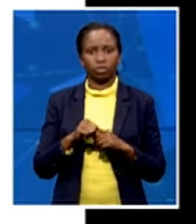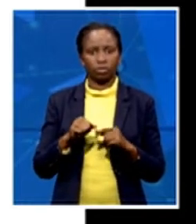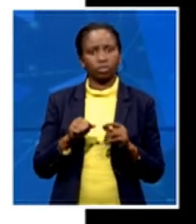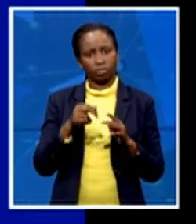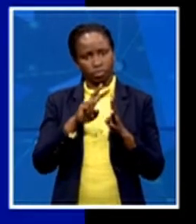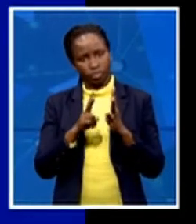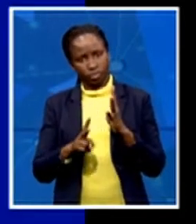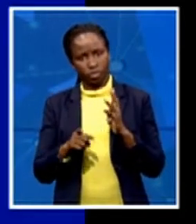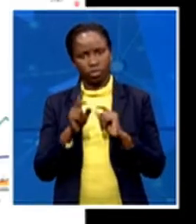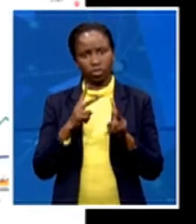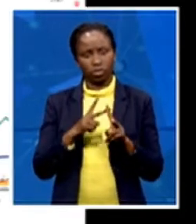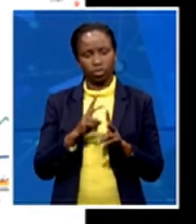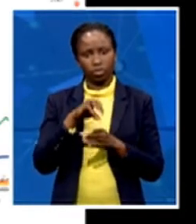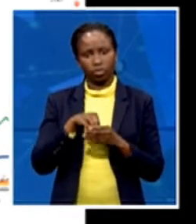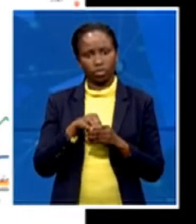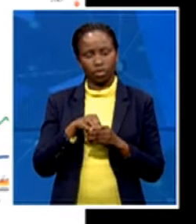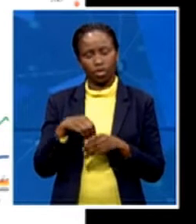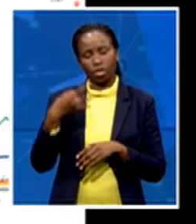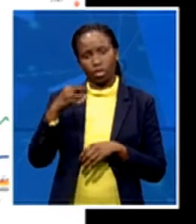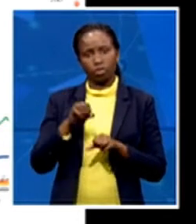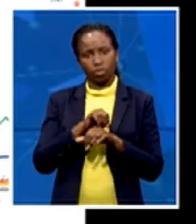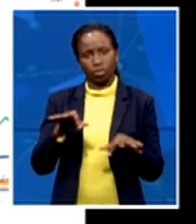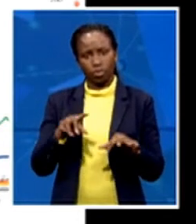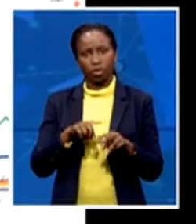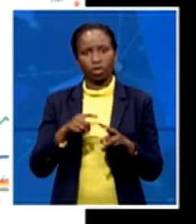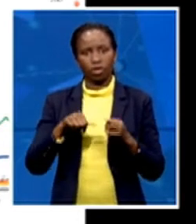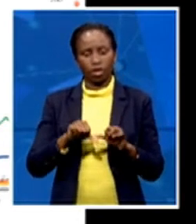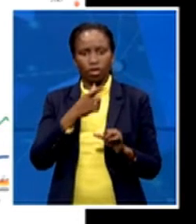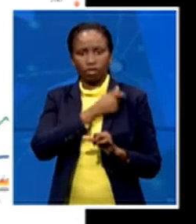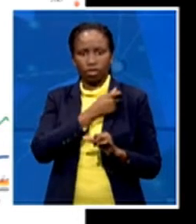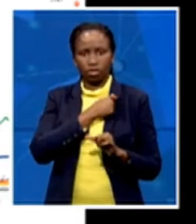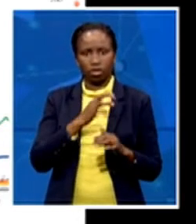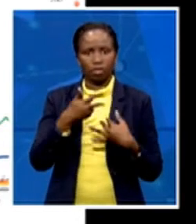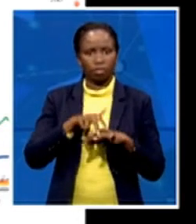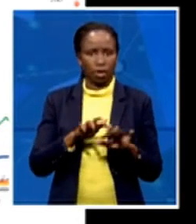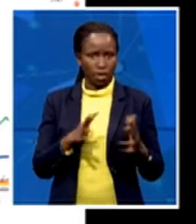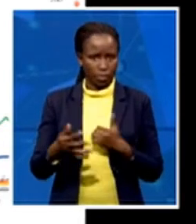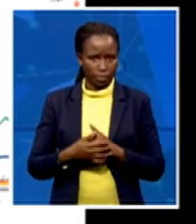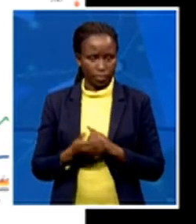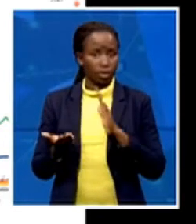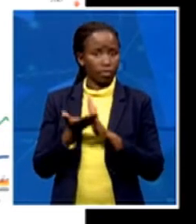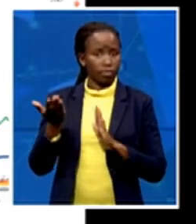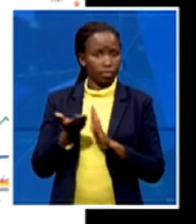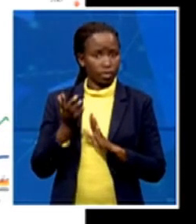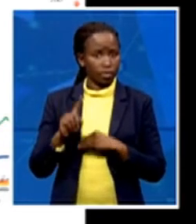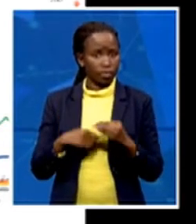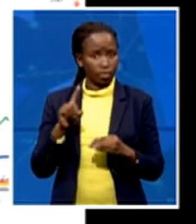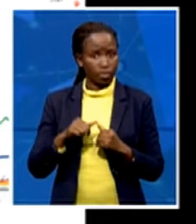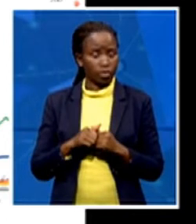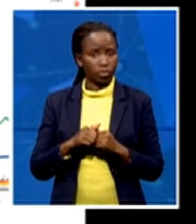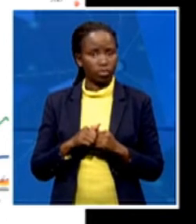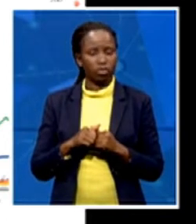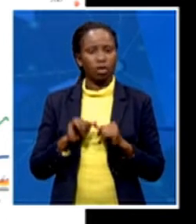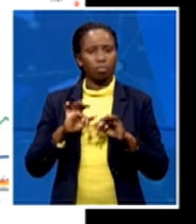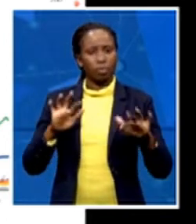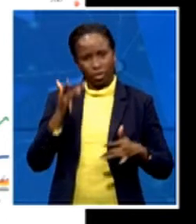vaccine implementation. Just to update in terms of the cases and where we find ourselves with all the